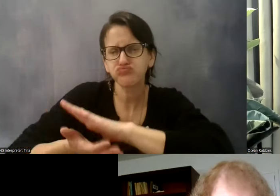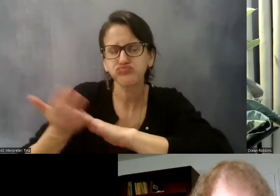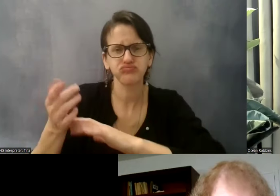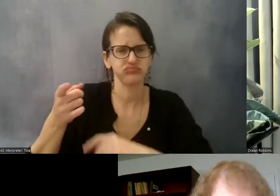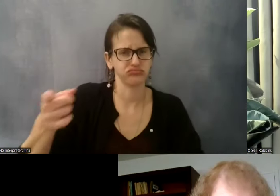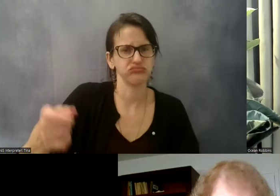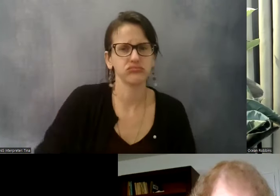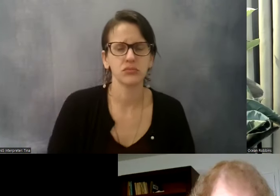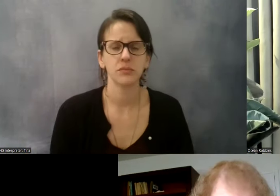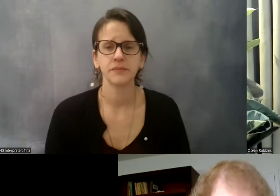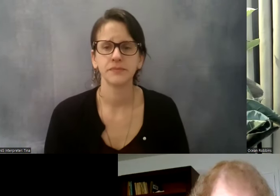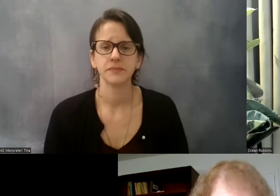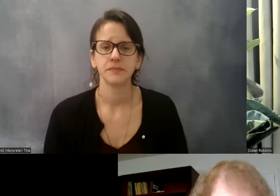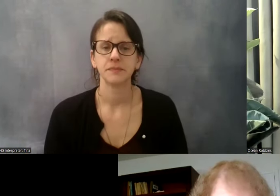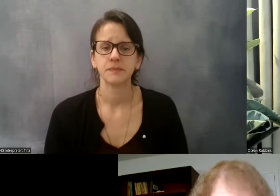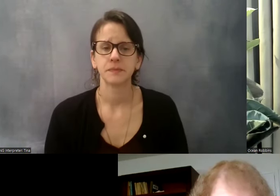Great, thank you.